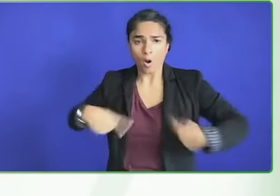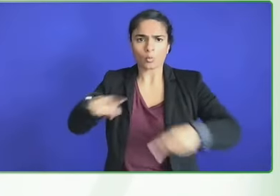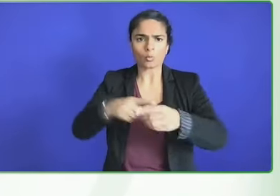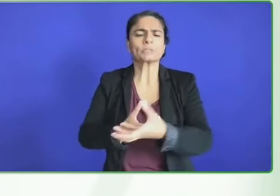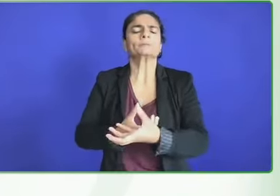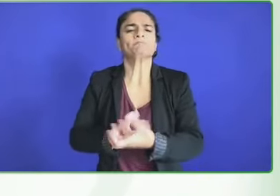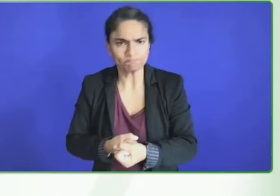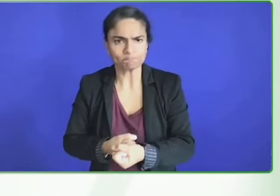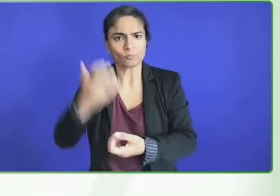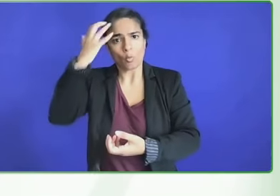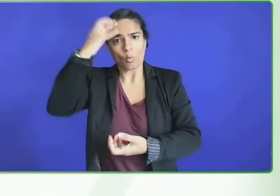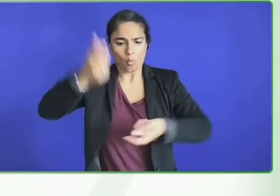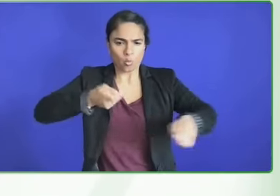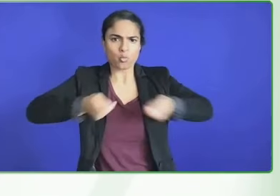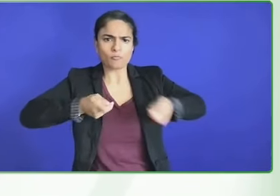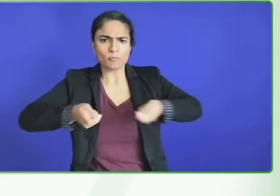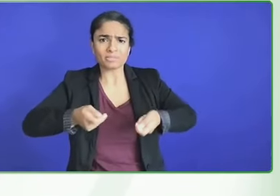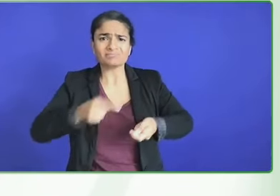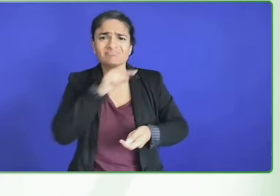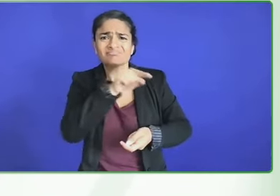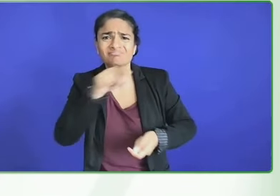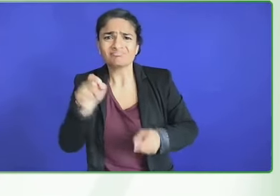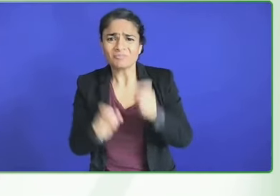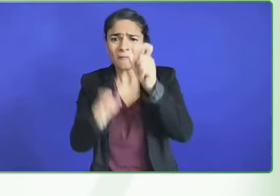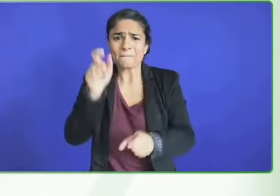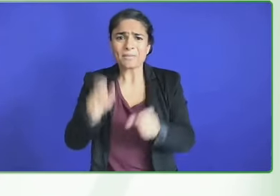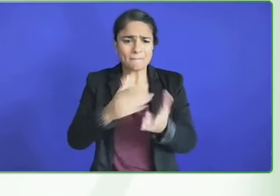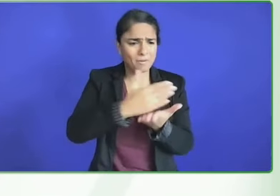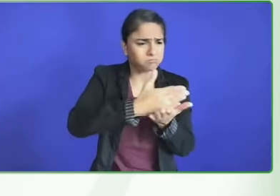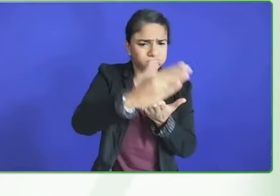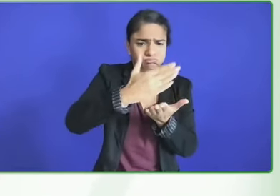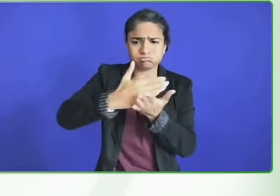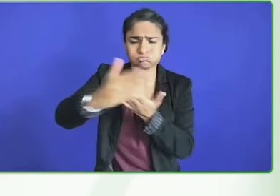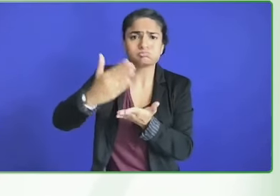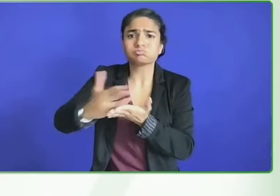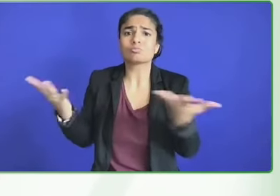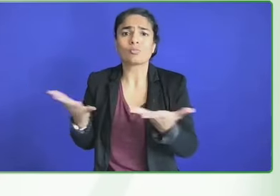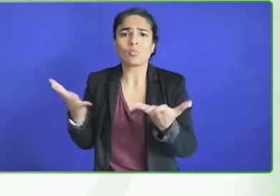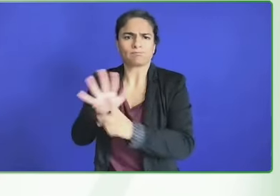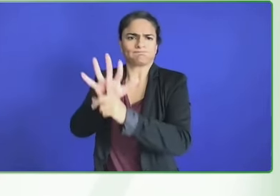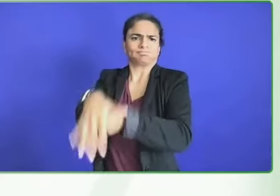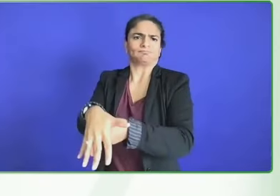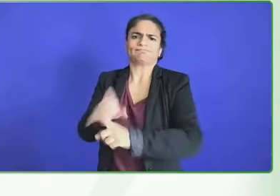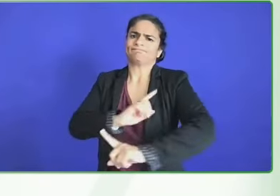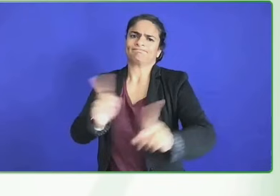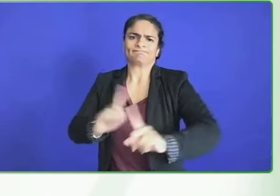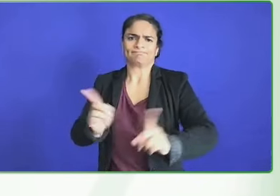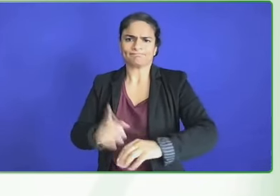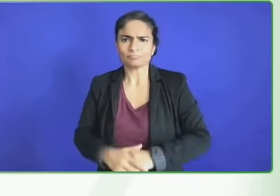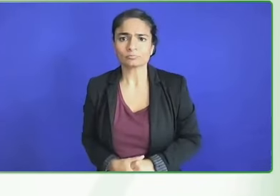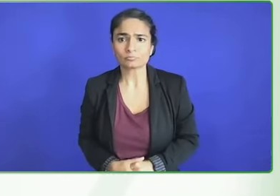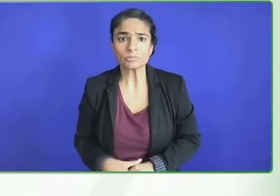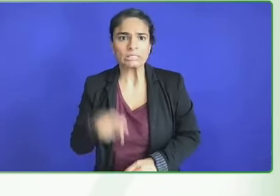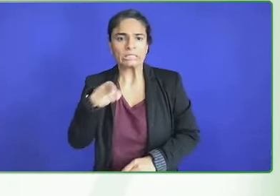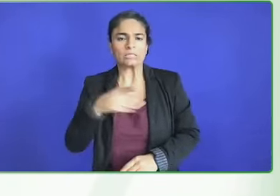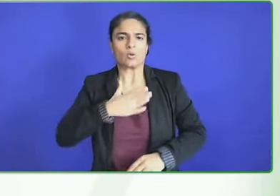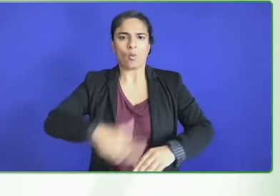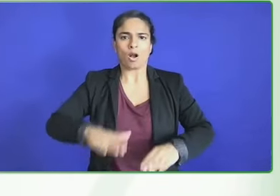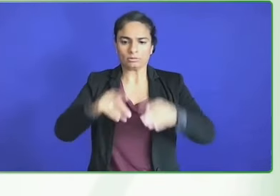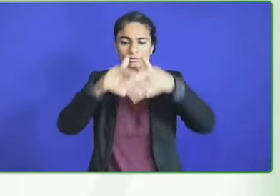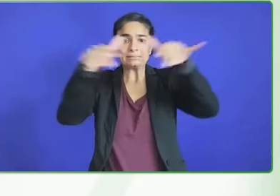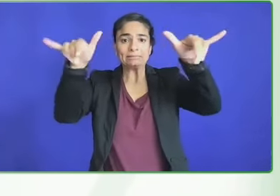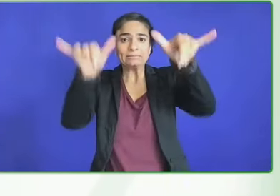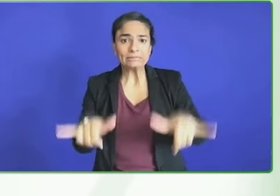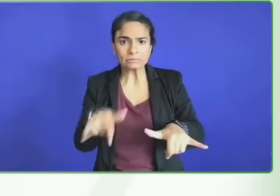burden. We're working for nothing less than a cultural transformation, a mindset shift, and a serious